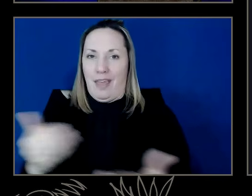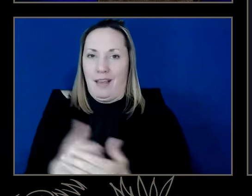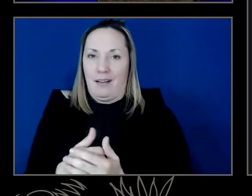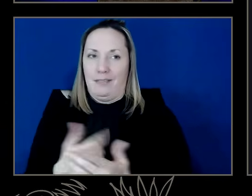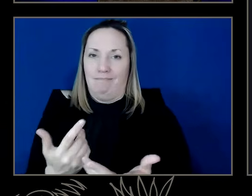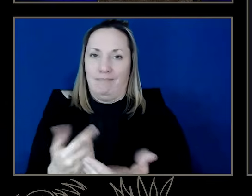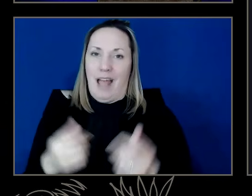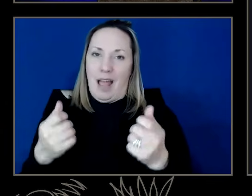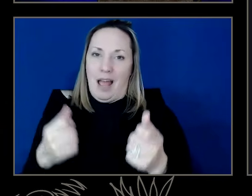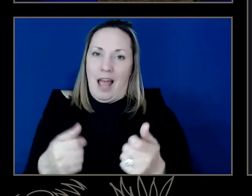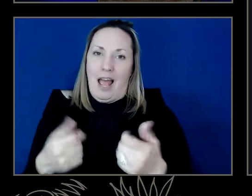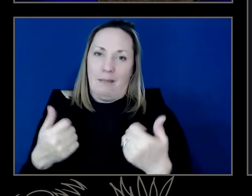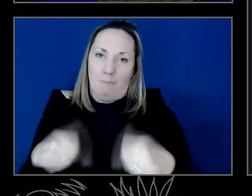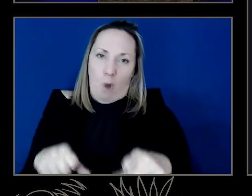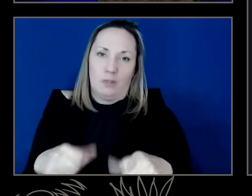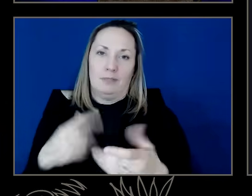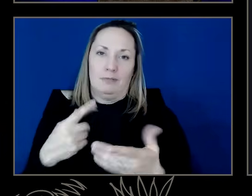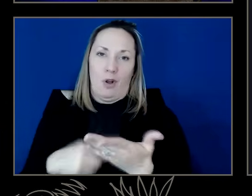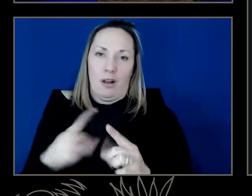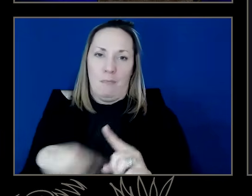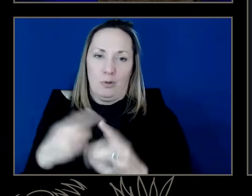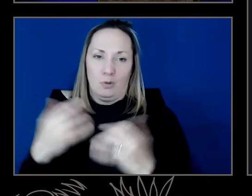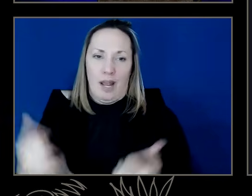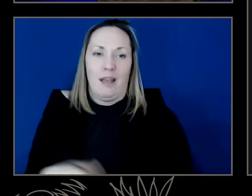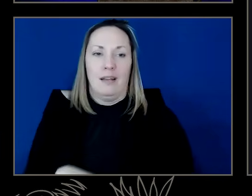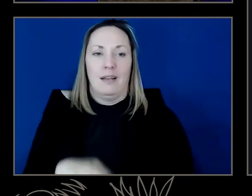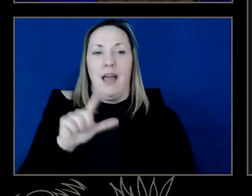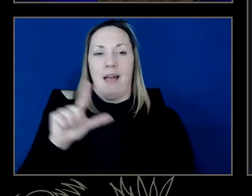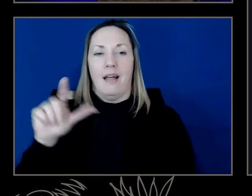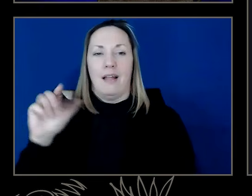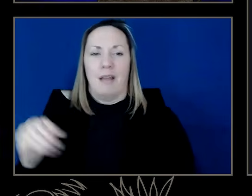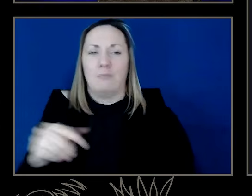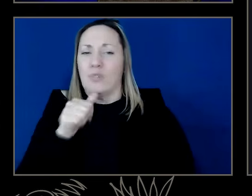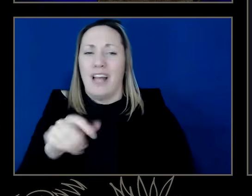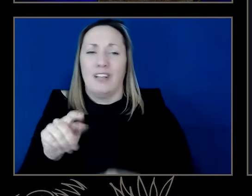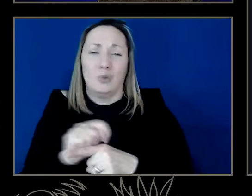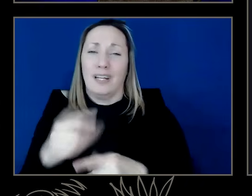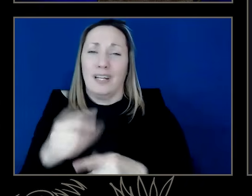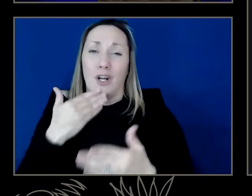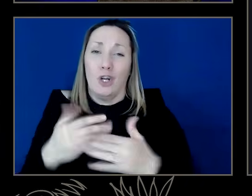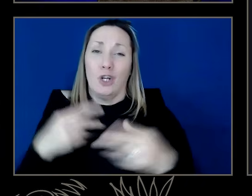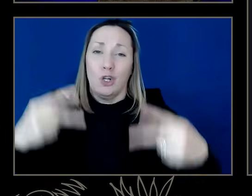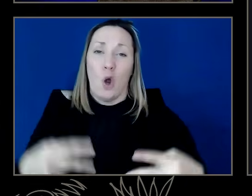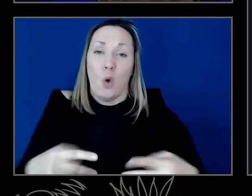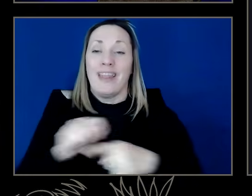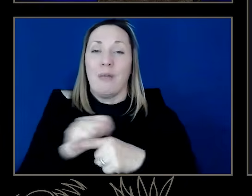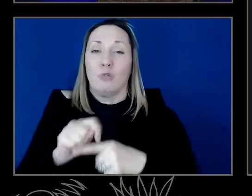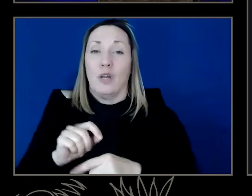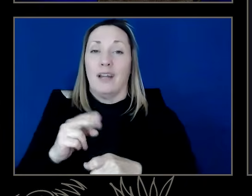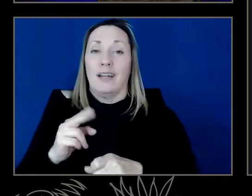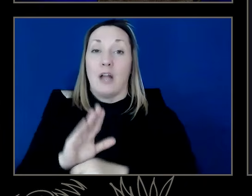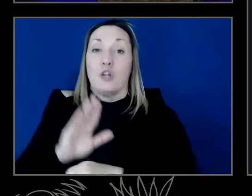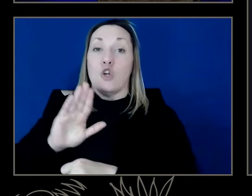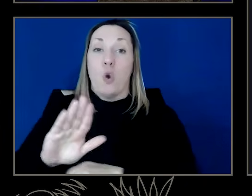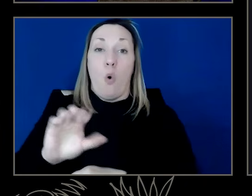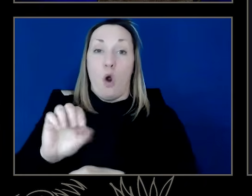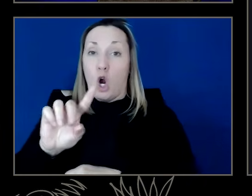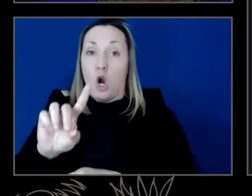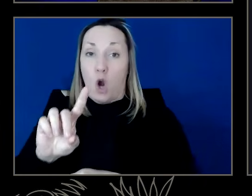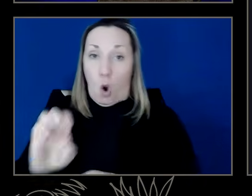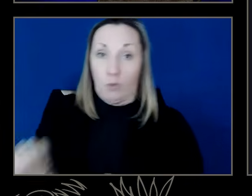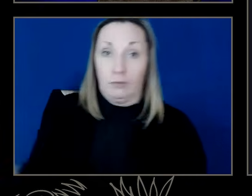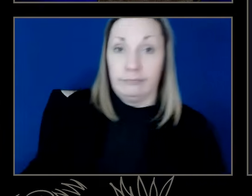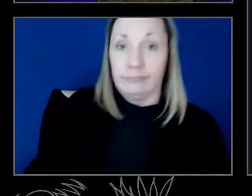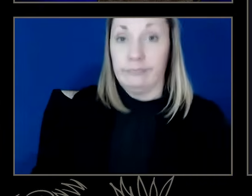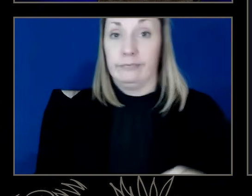know, post today. LLMs weren't trained on good code. They were trained on your code, okay?